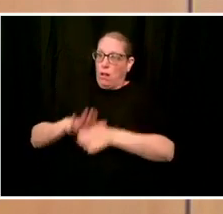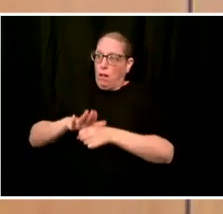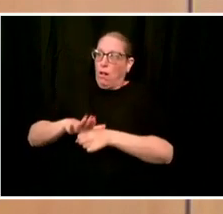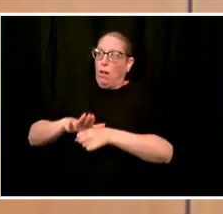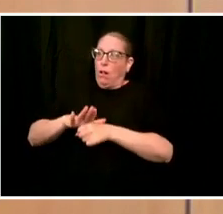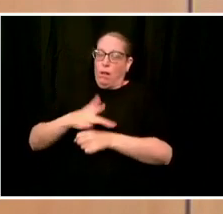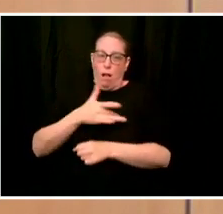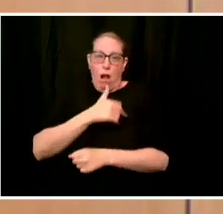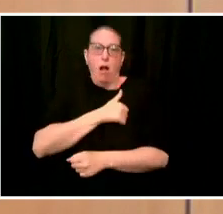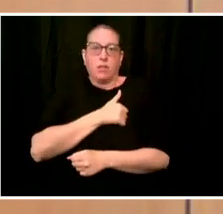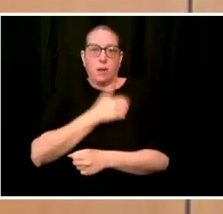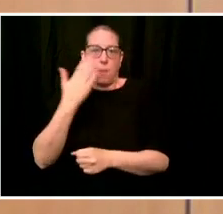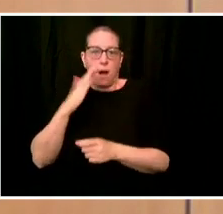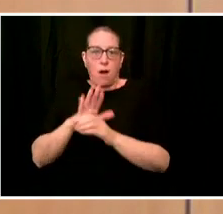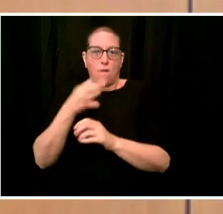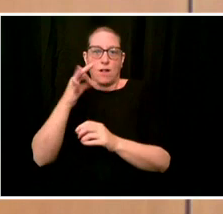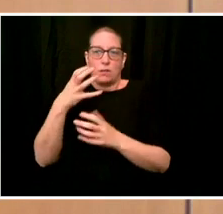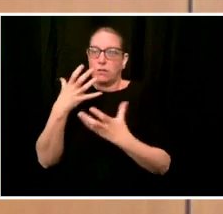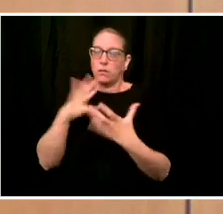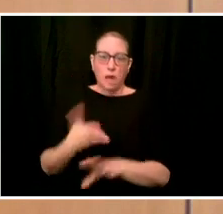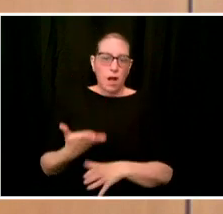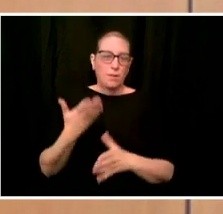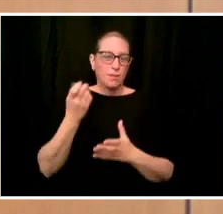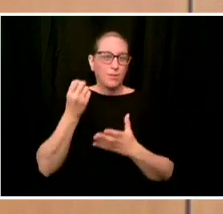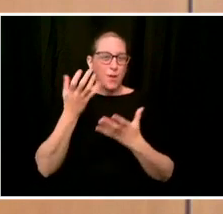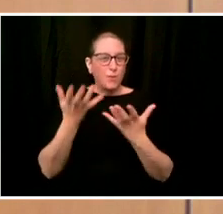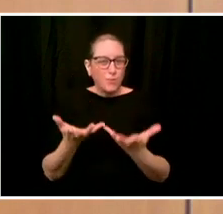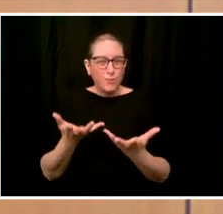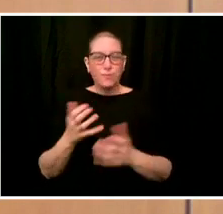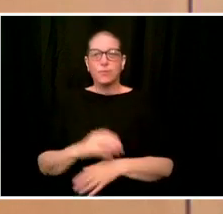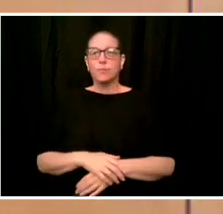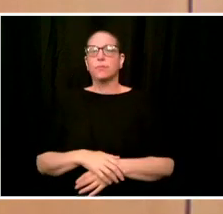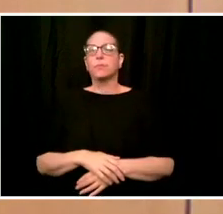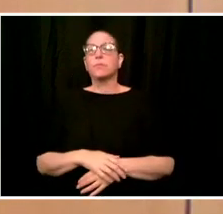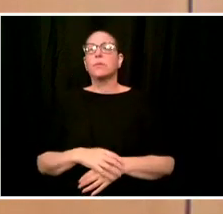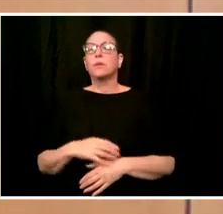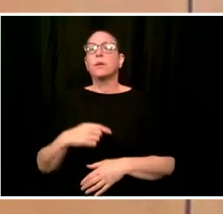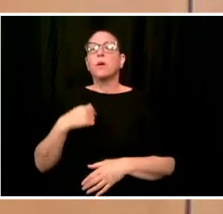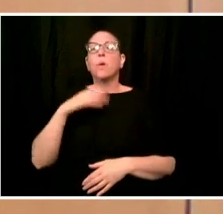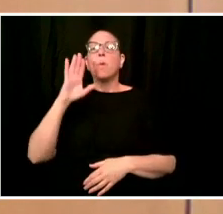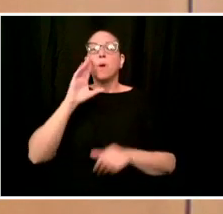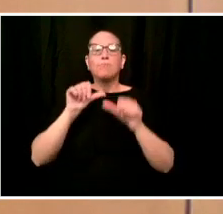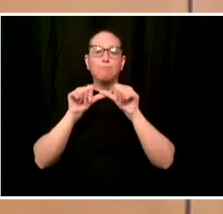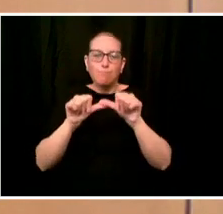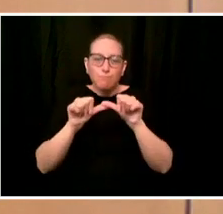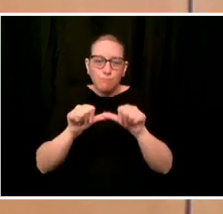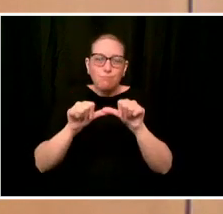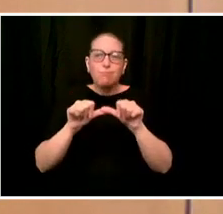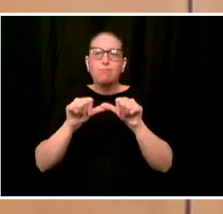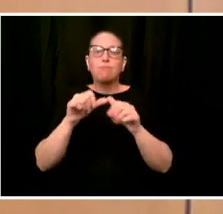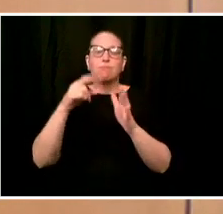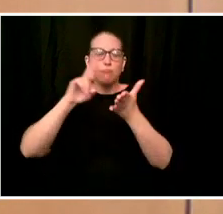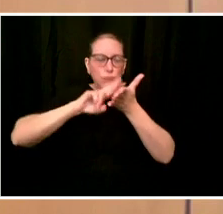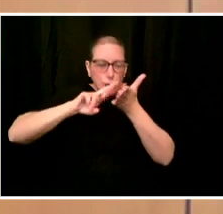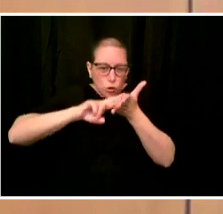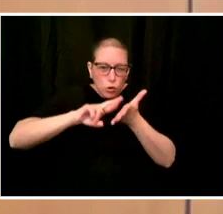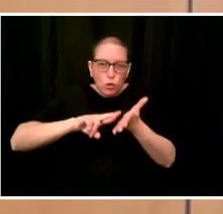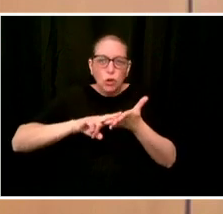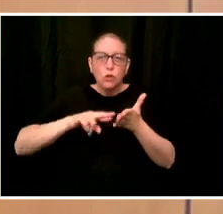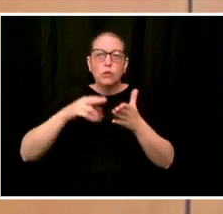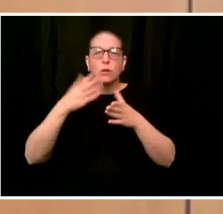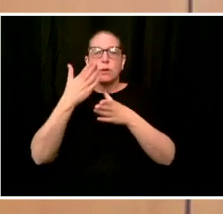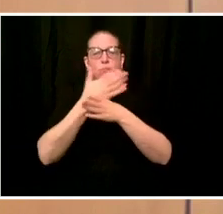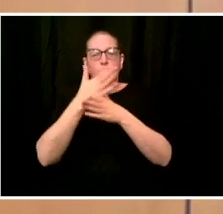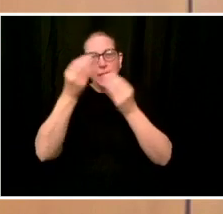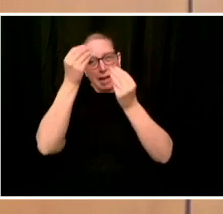on the death certificate. And so we will continue to put out the data on the confirmed, the